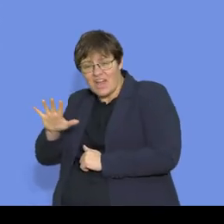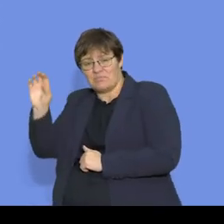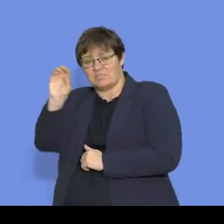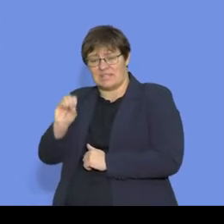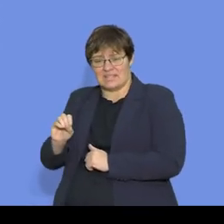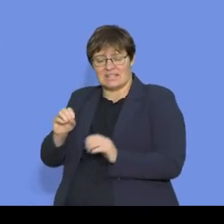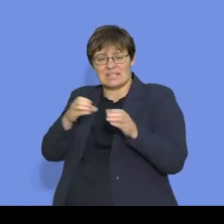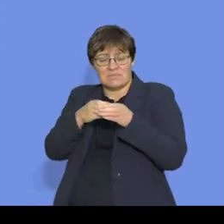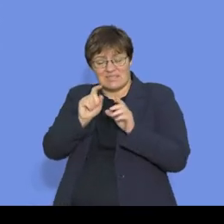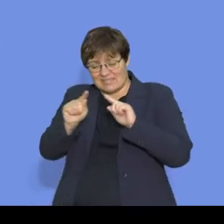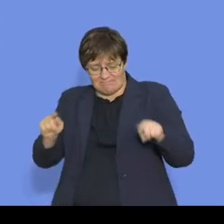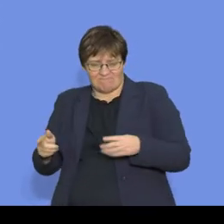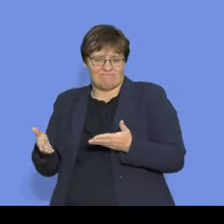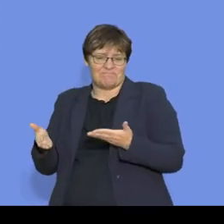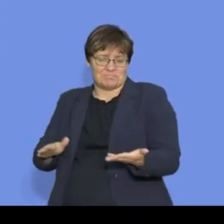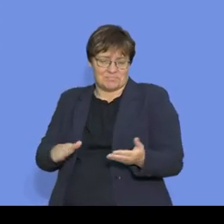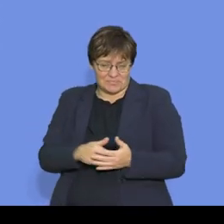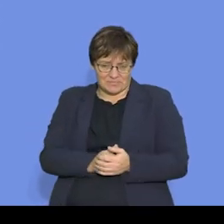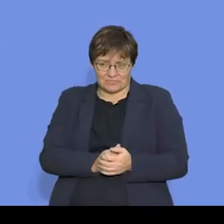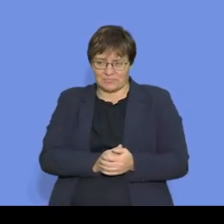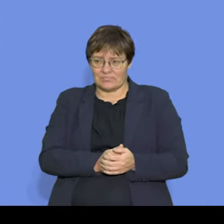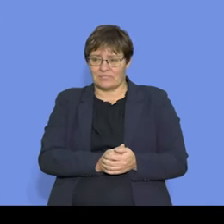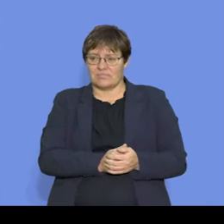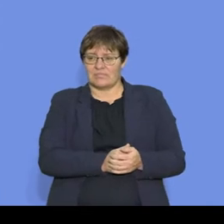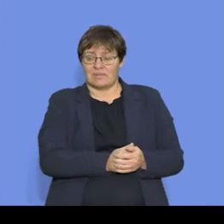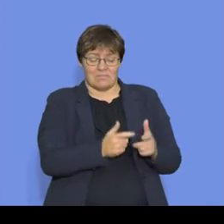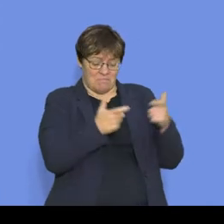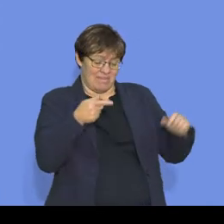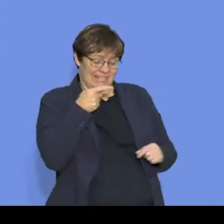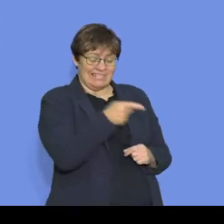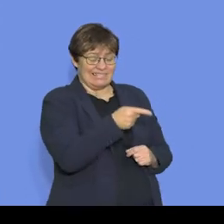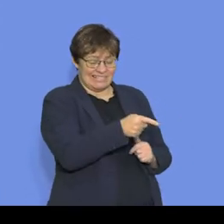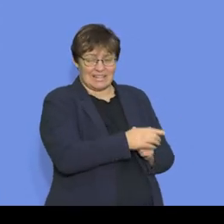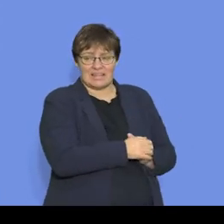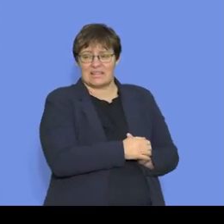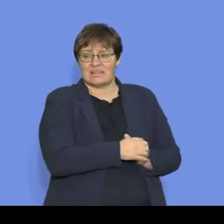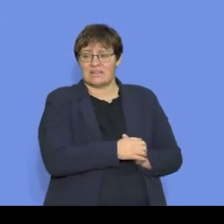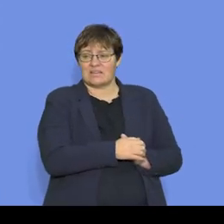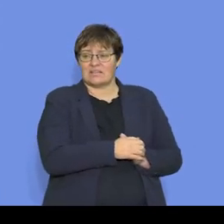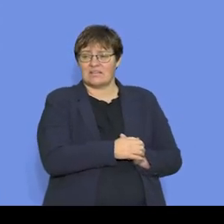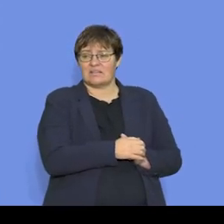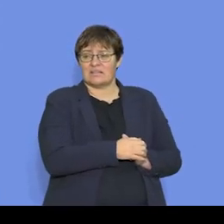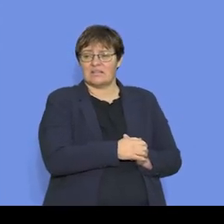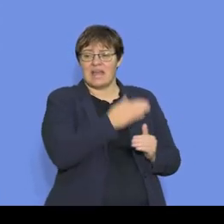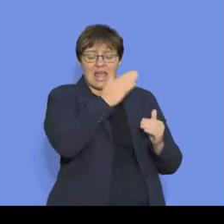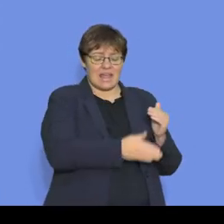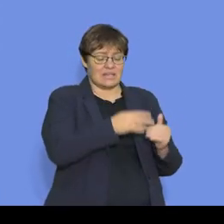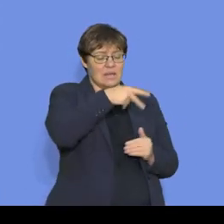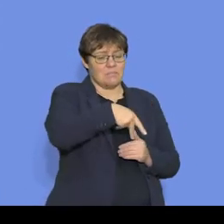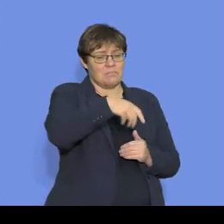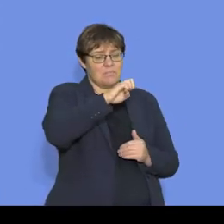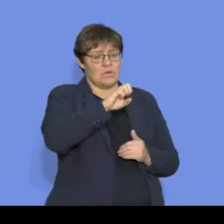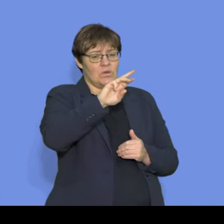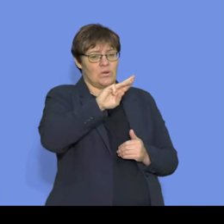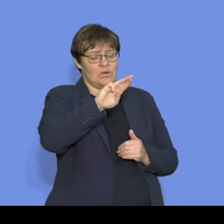75% of species were lost. Then, this is the biggie. The End